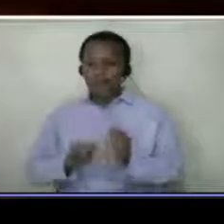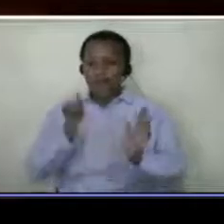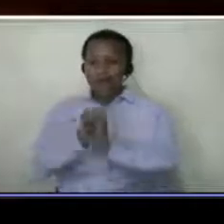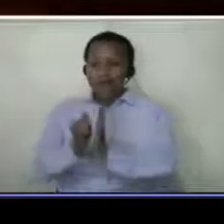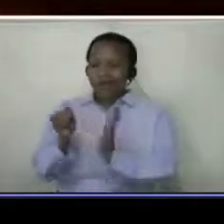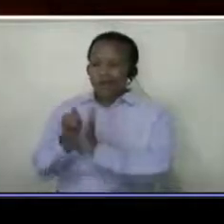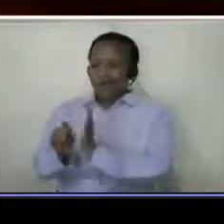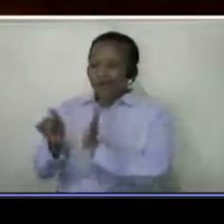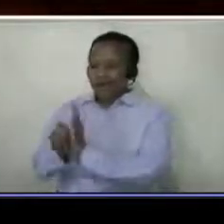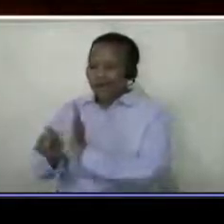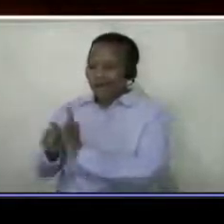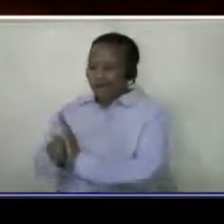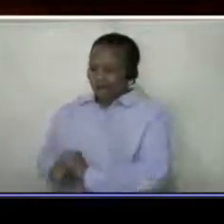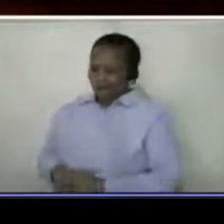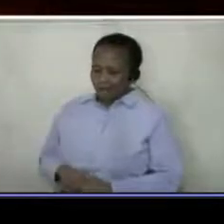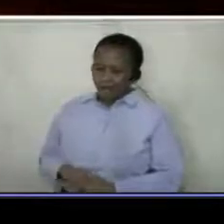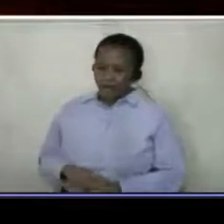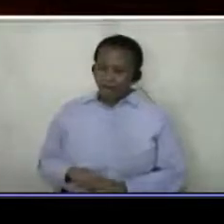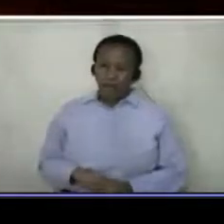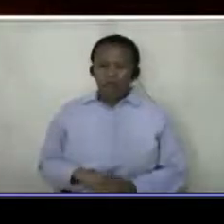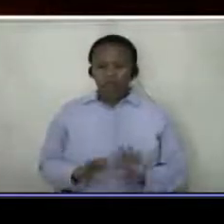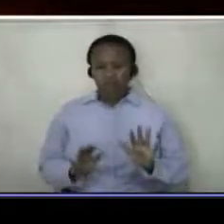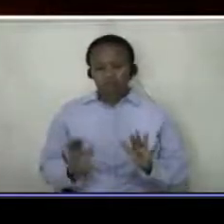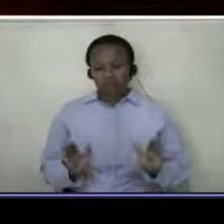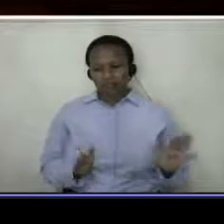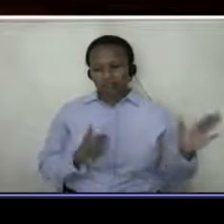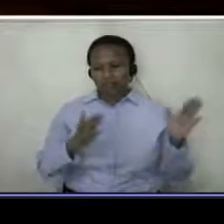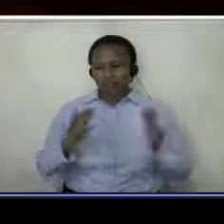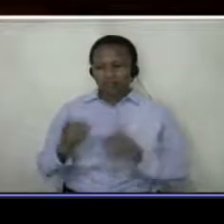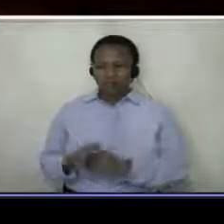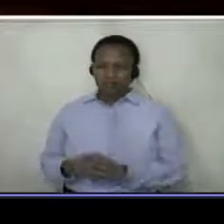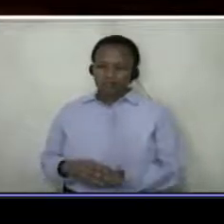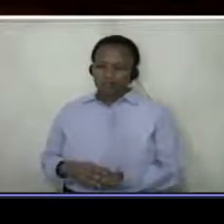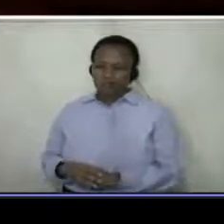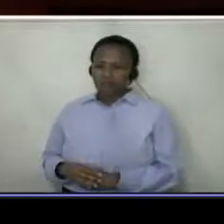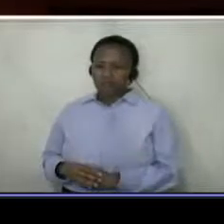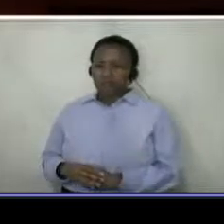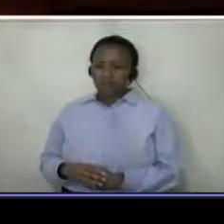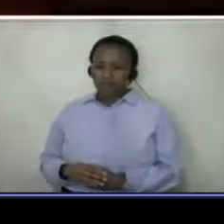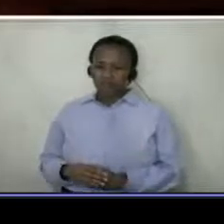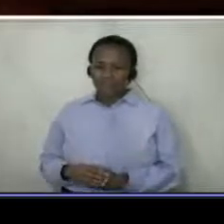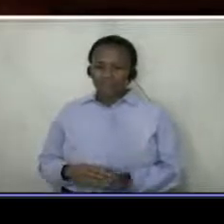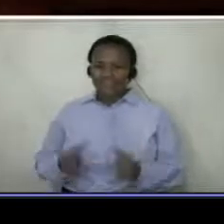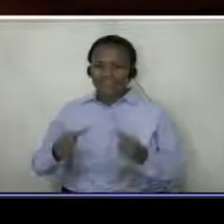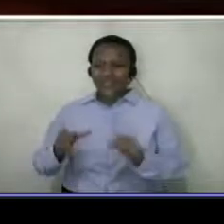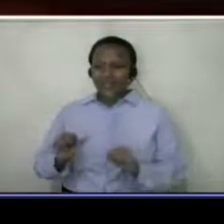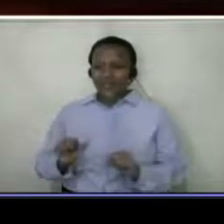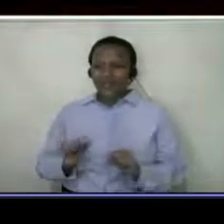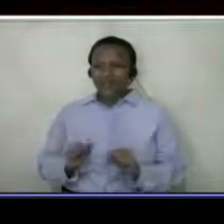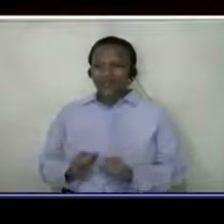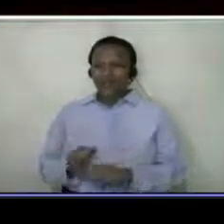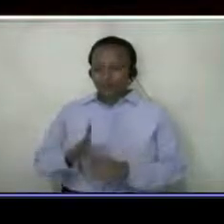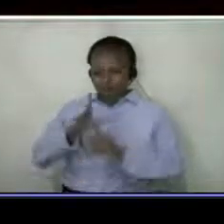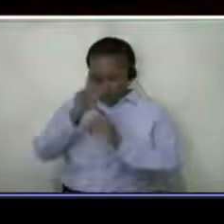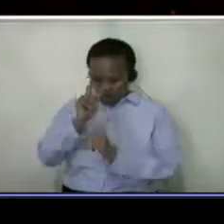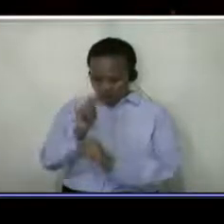Speaker. The next member for 8 minutes on behalf of the DA is the Honourable L.M.